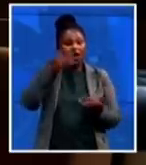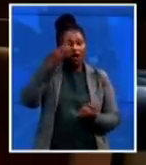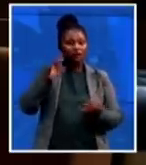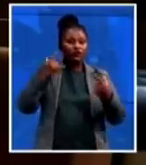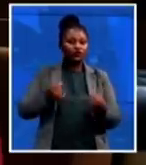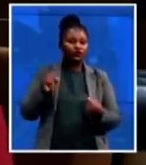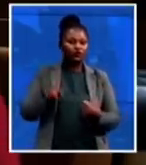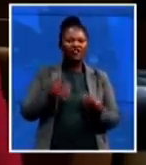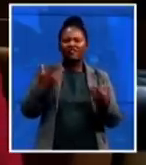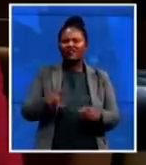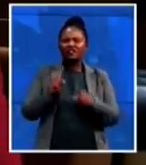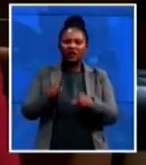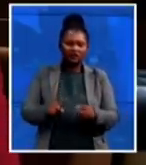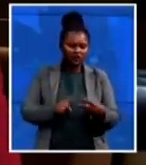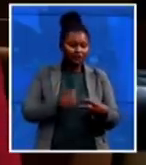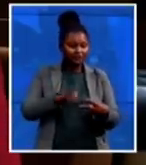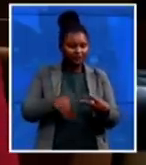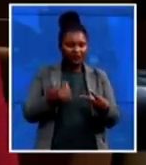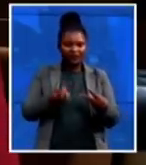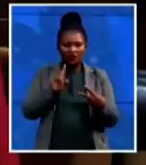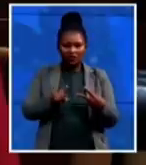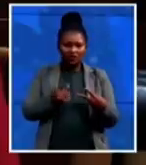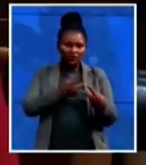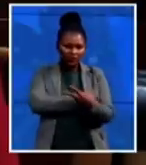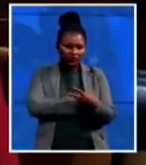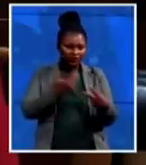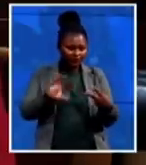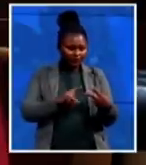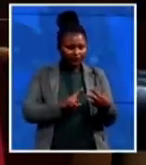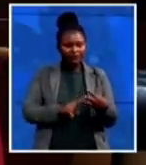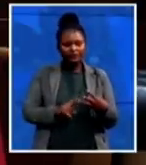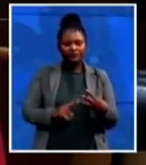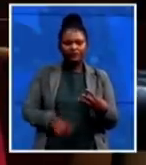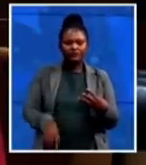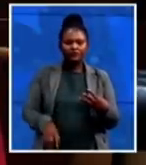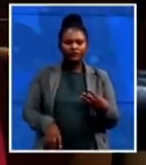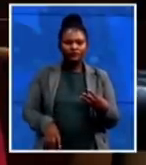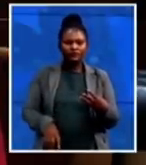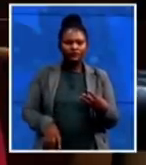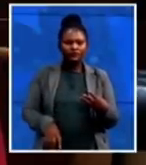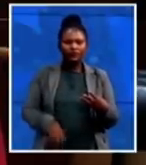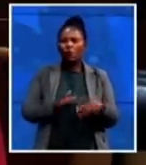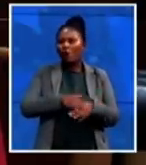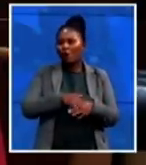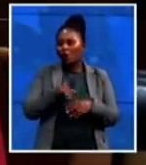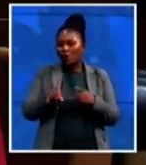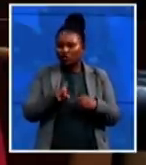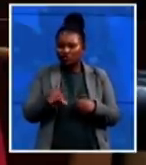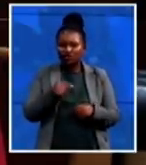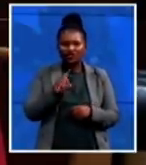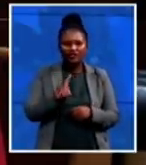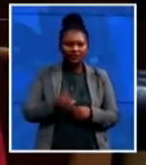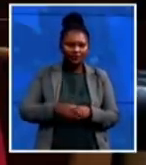around the mandatory vaccines. Then we have a few more other questions, DG. The one